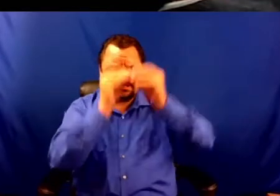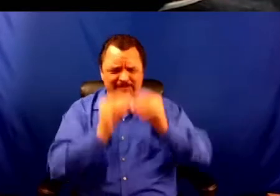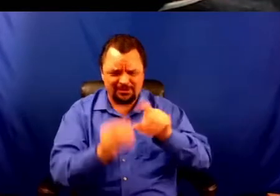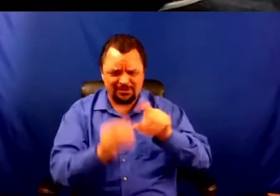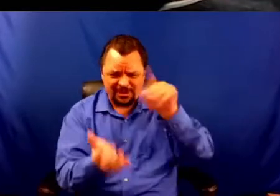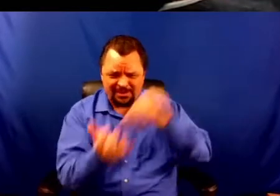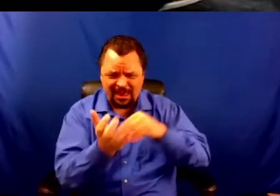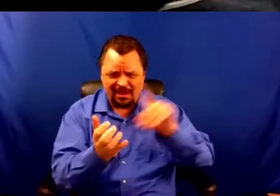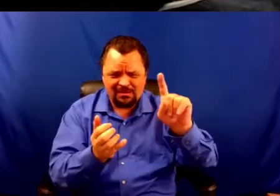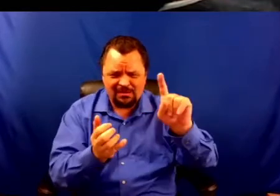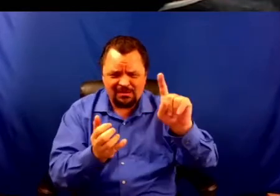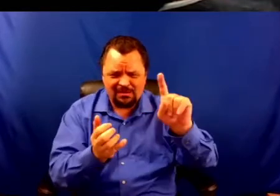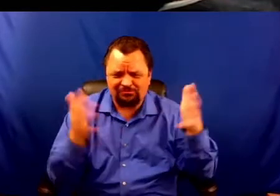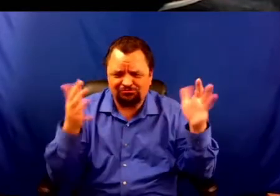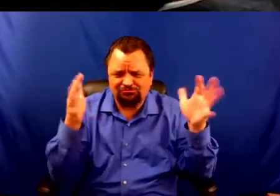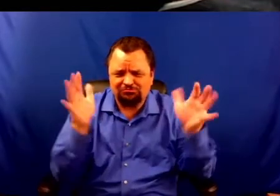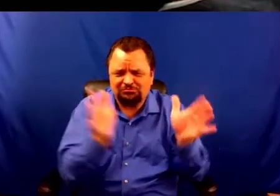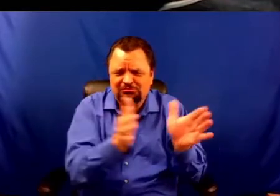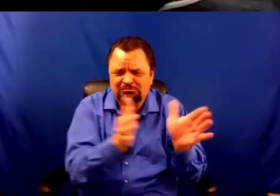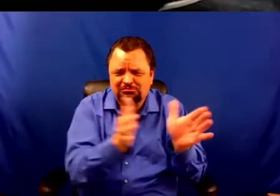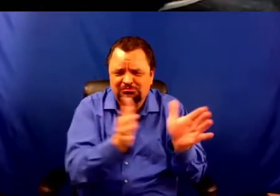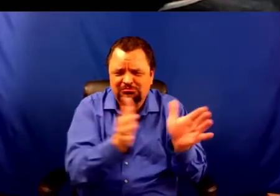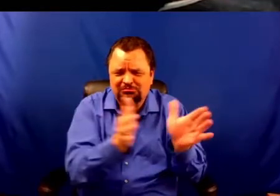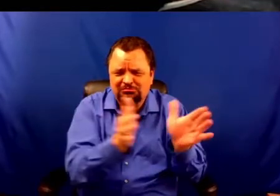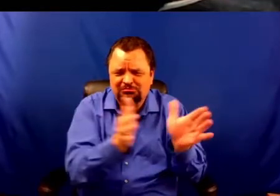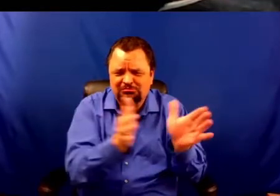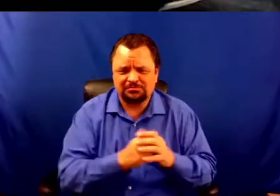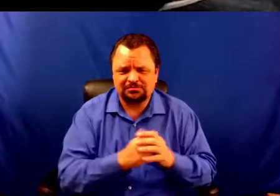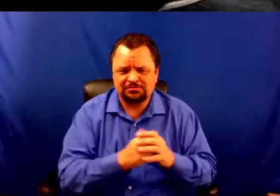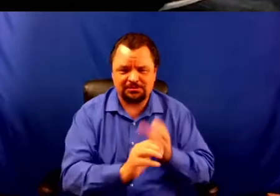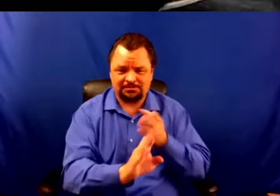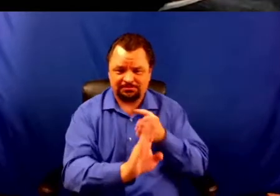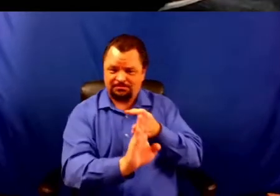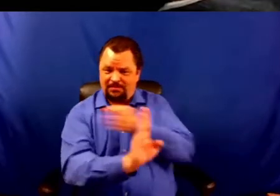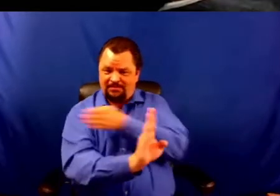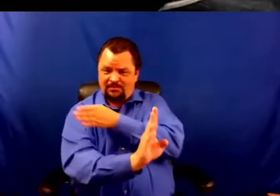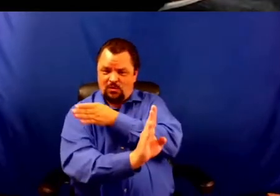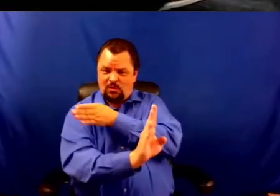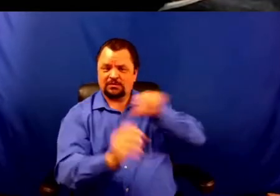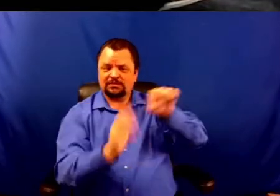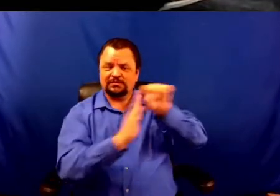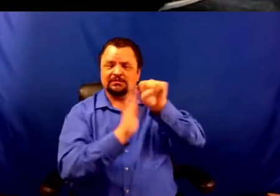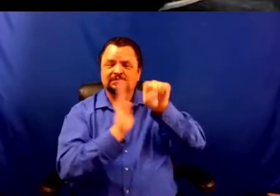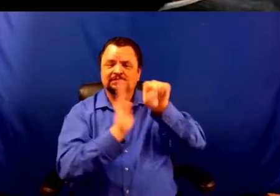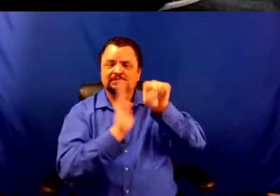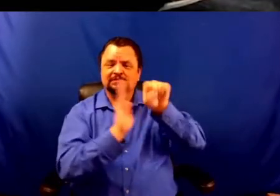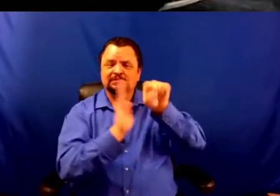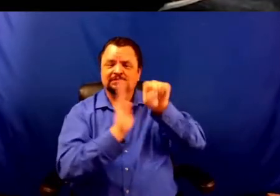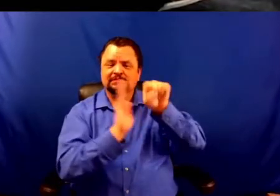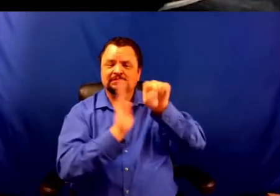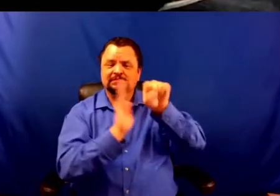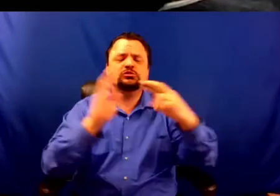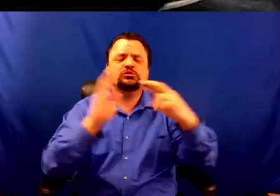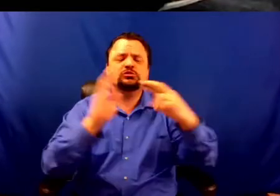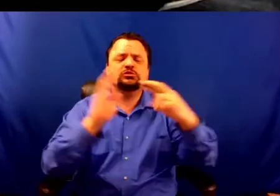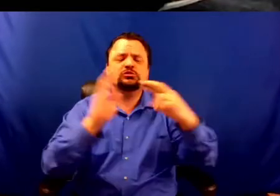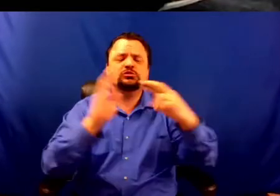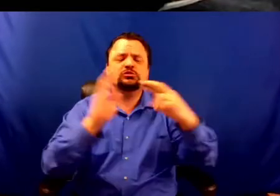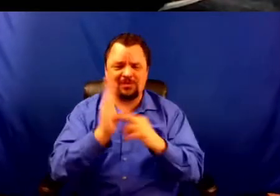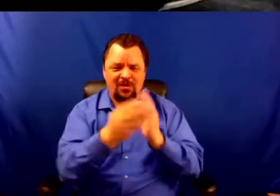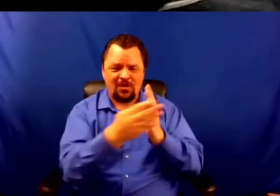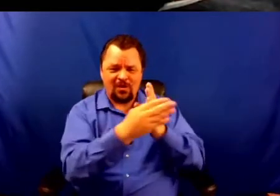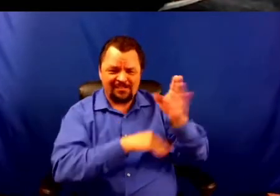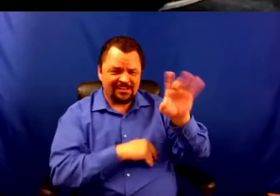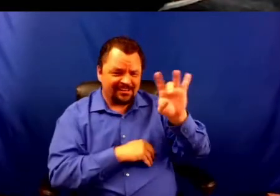The other thing is that before the state even issued their emergency rule, over 85% of UC Health people were vaccinated because we're